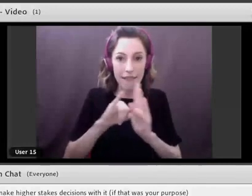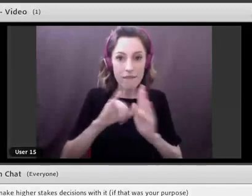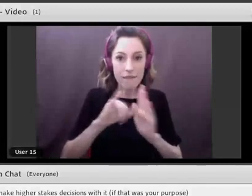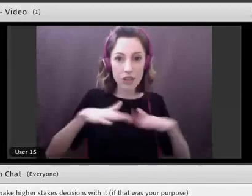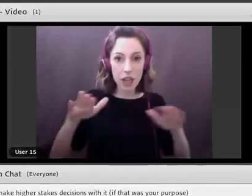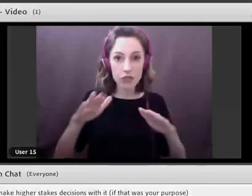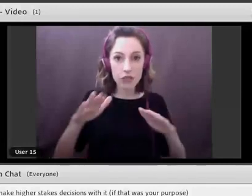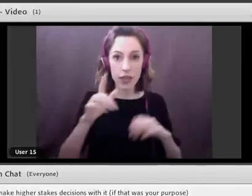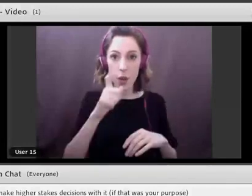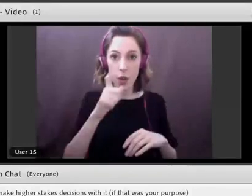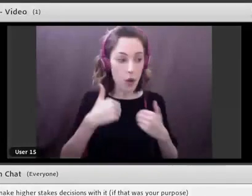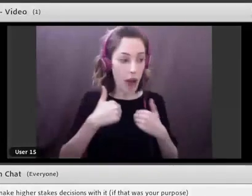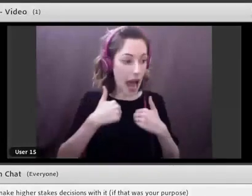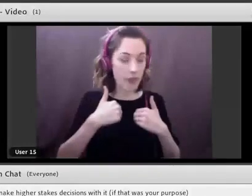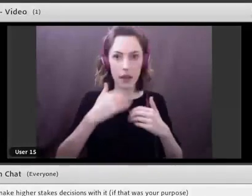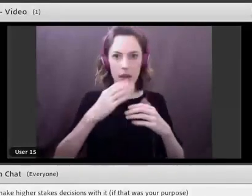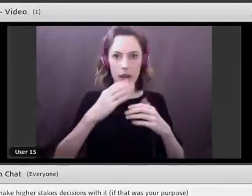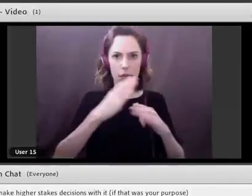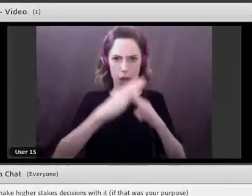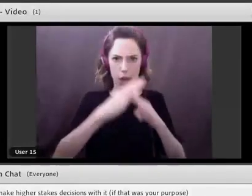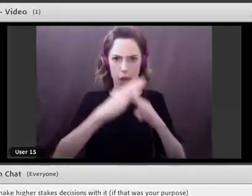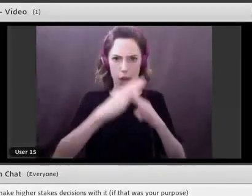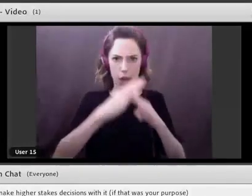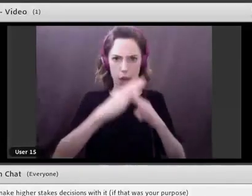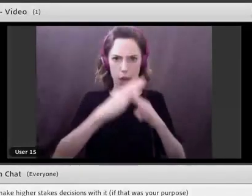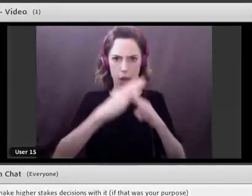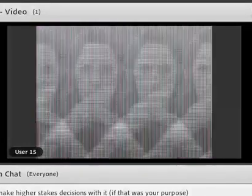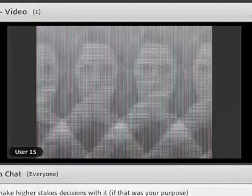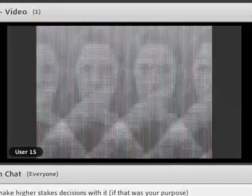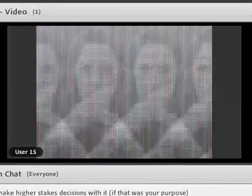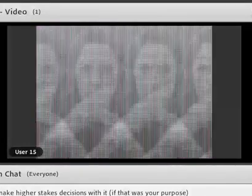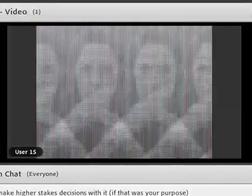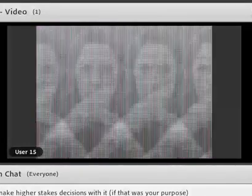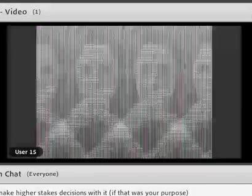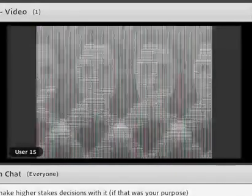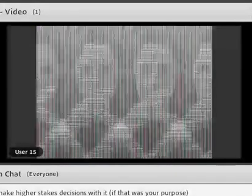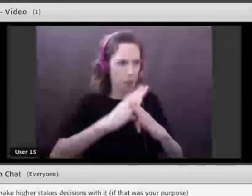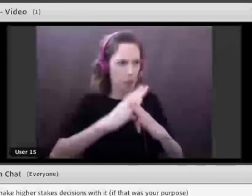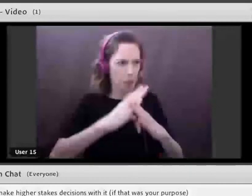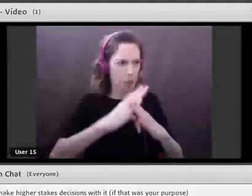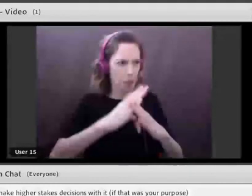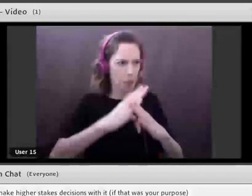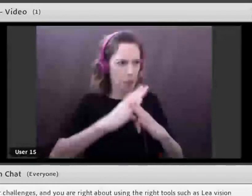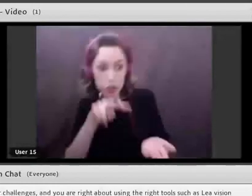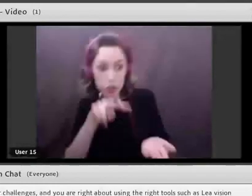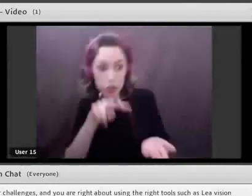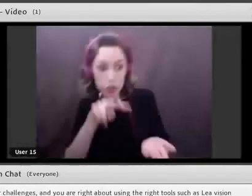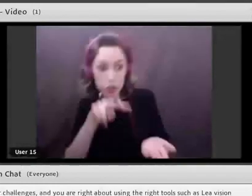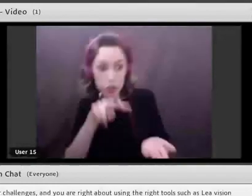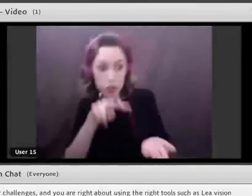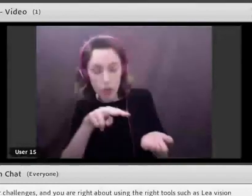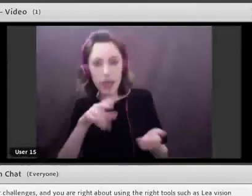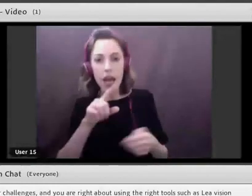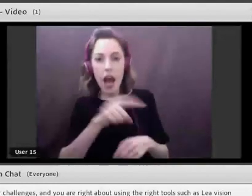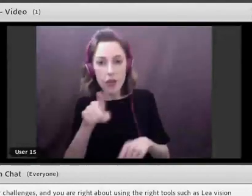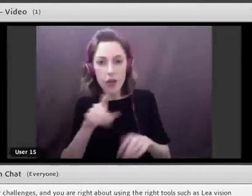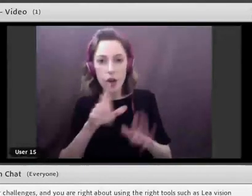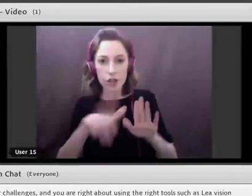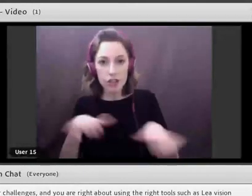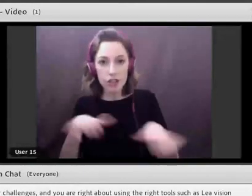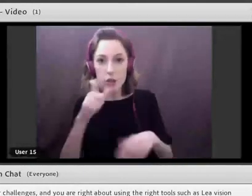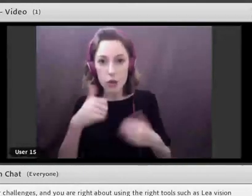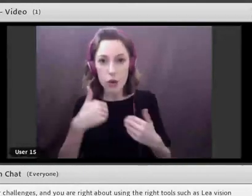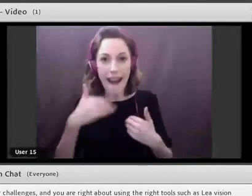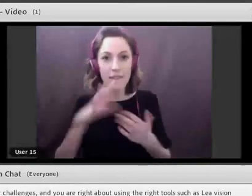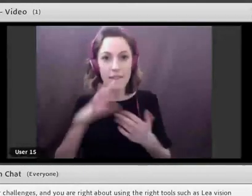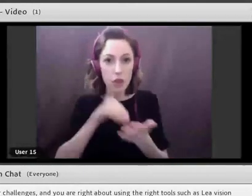also look at those children who have some level of difficulties to see if their outcomes are also different, if they are also facing